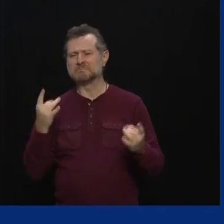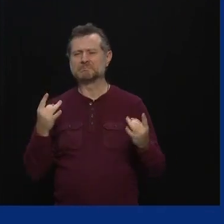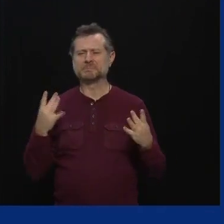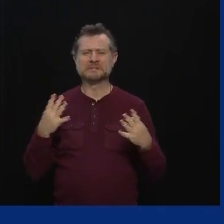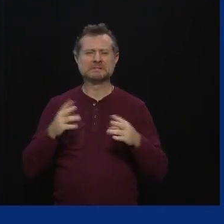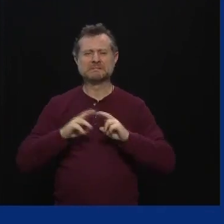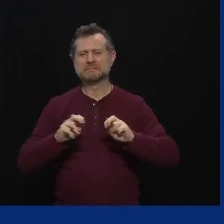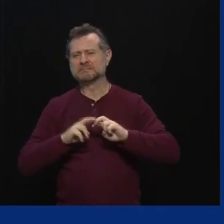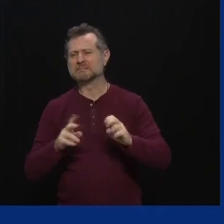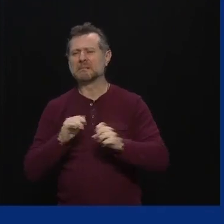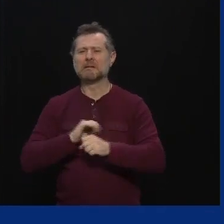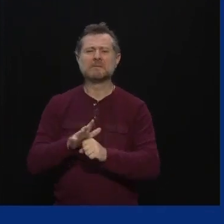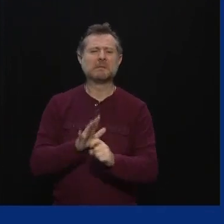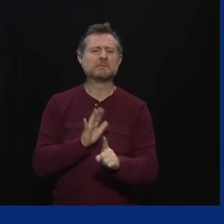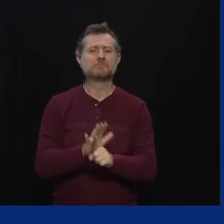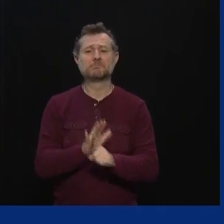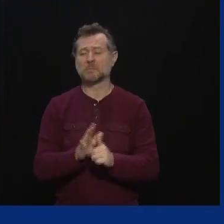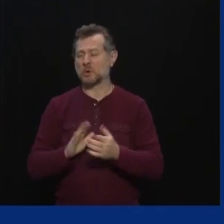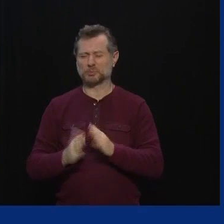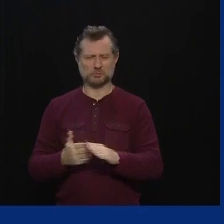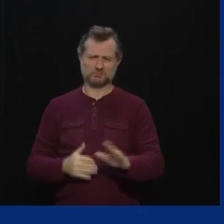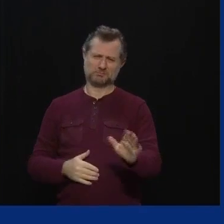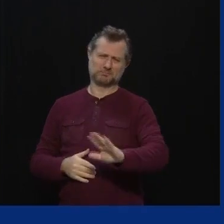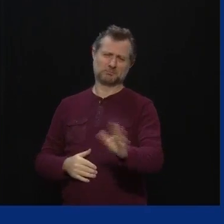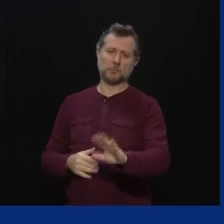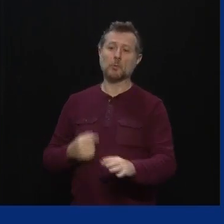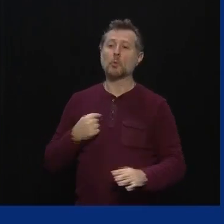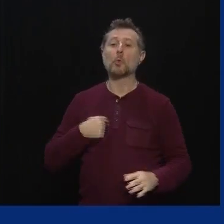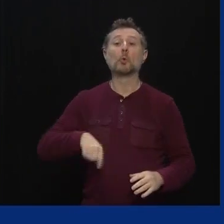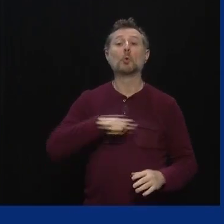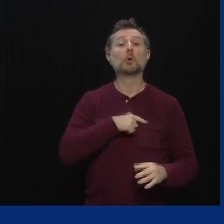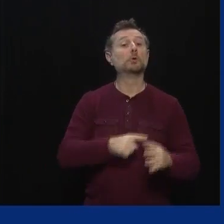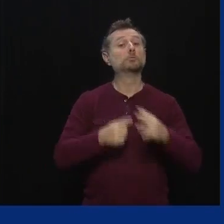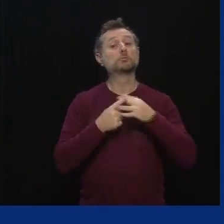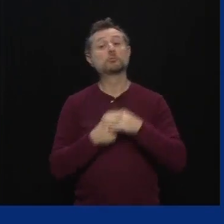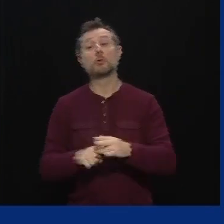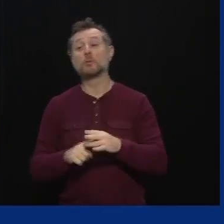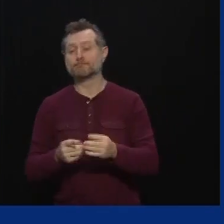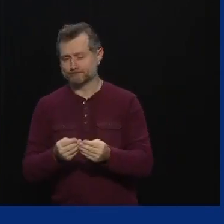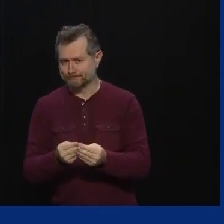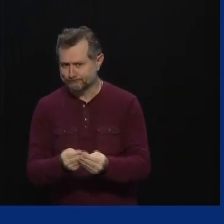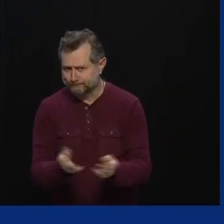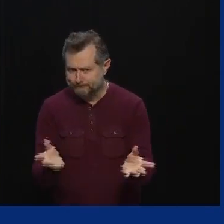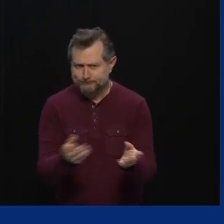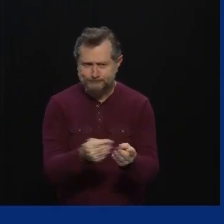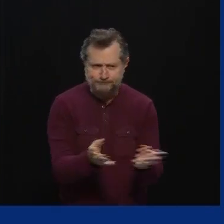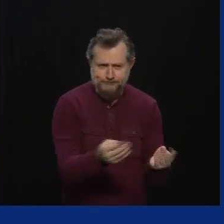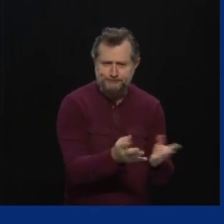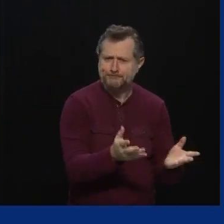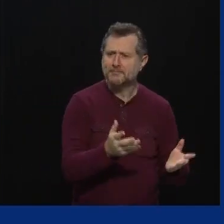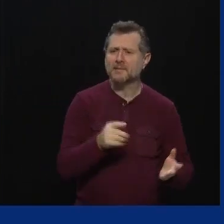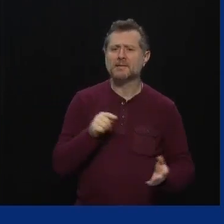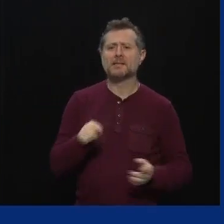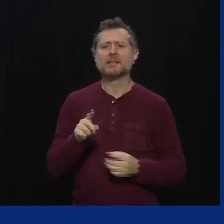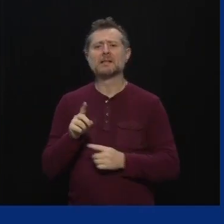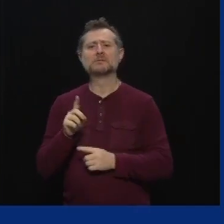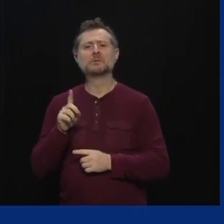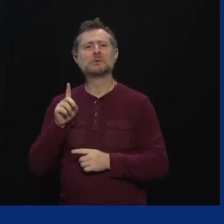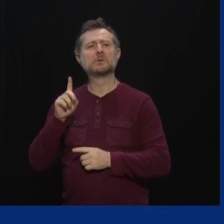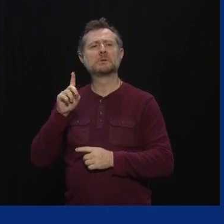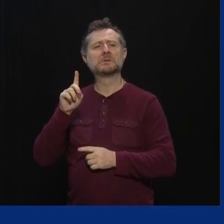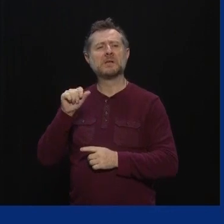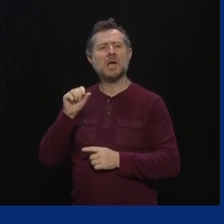own community. So we are launching a new data set hub where you can find all the dashboards and data sets on one place very